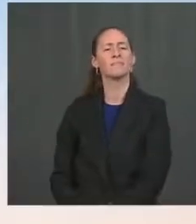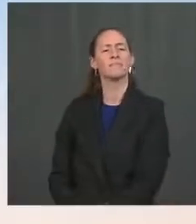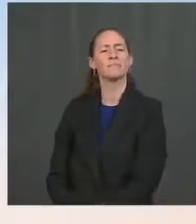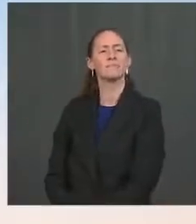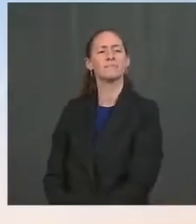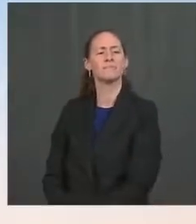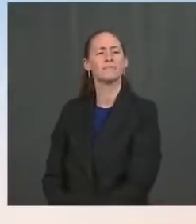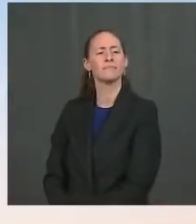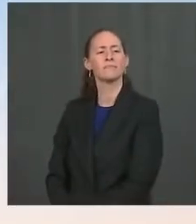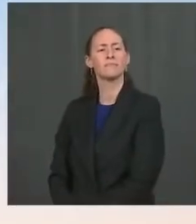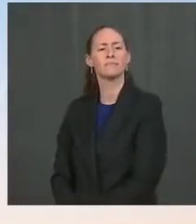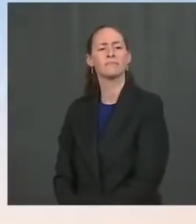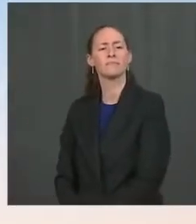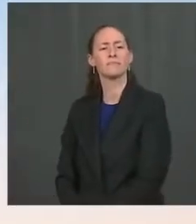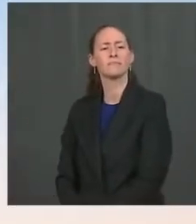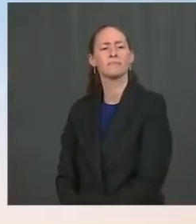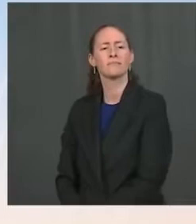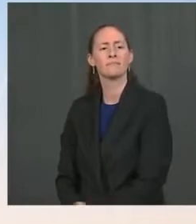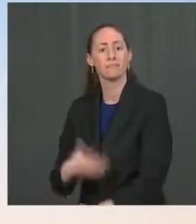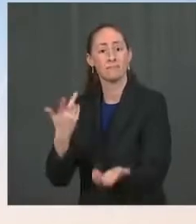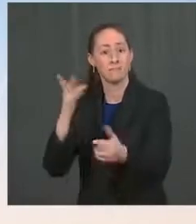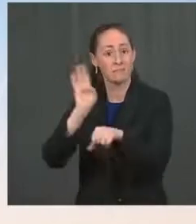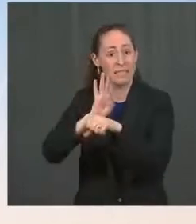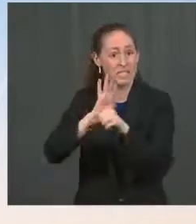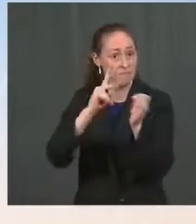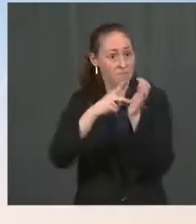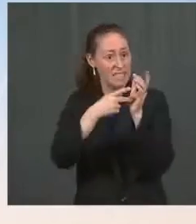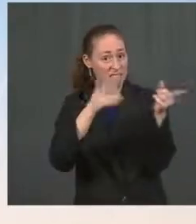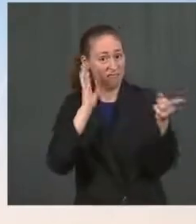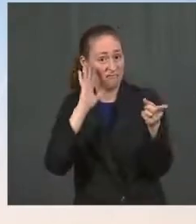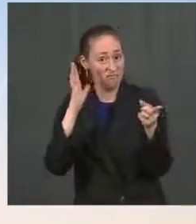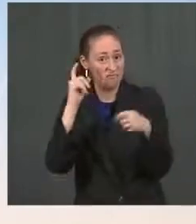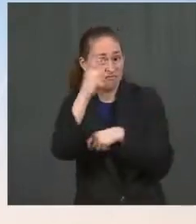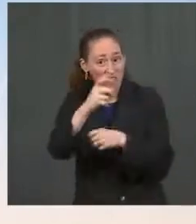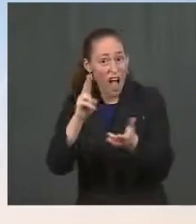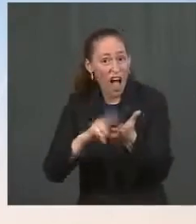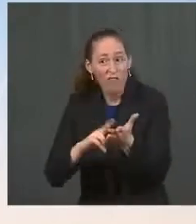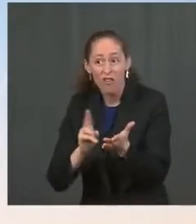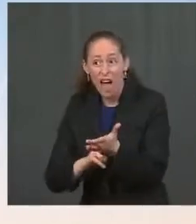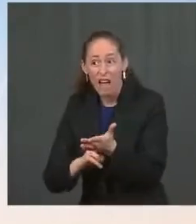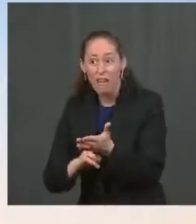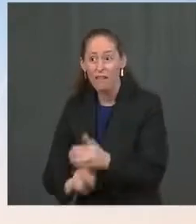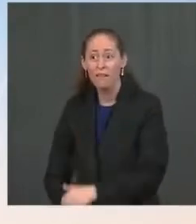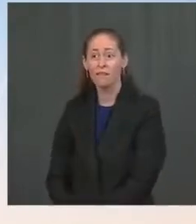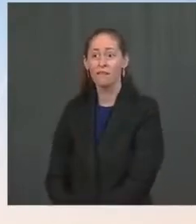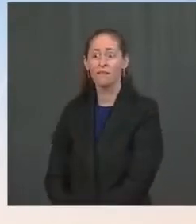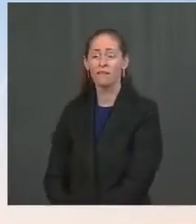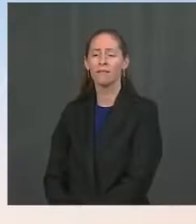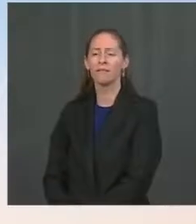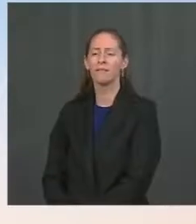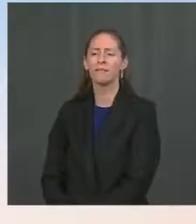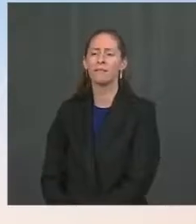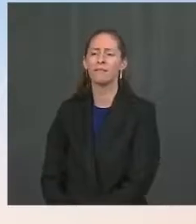will be briefed to you in about 20 minutes, and I would encourage you to wait for all of those specifics. So for clarity, at least the information that has